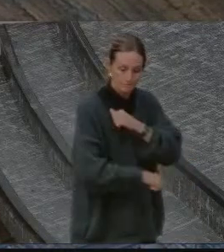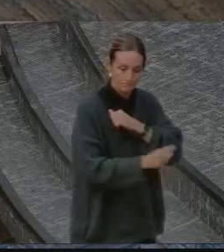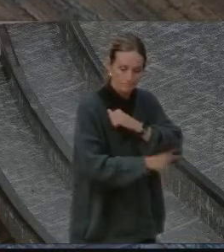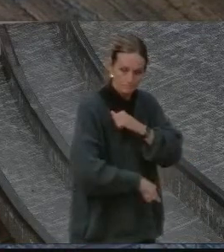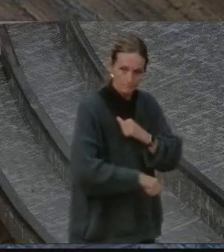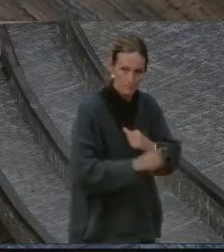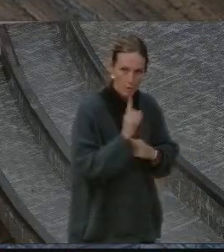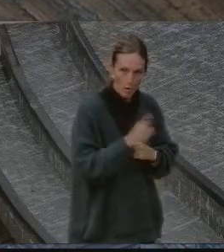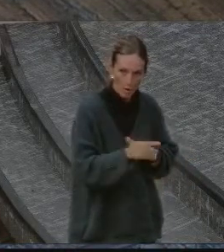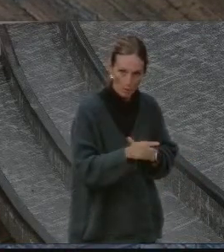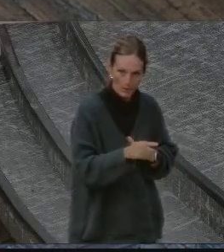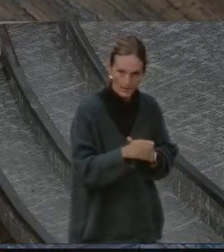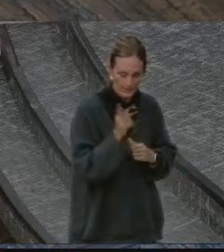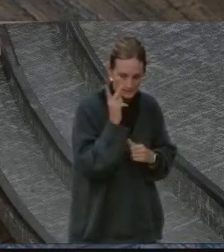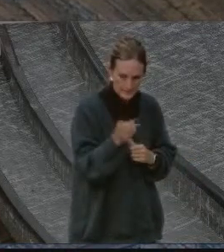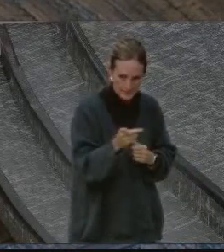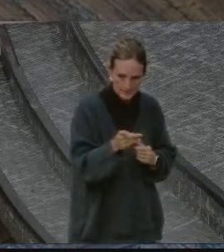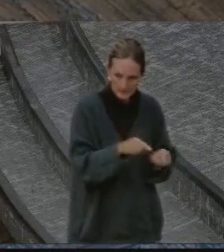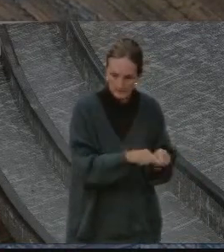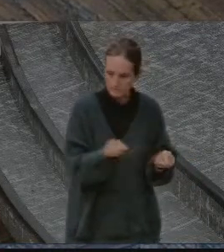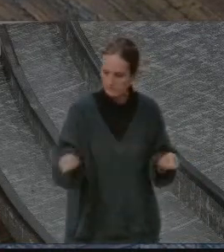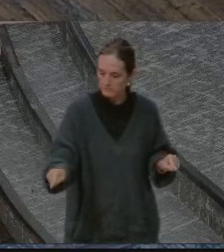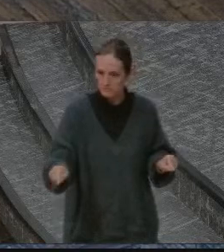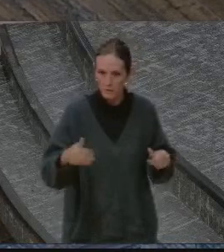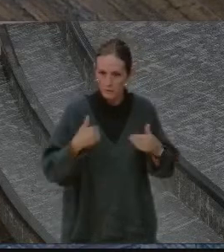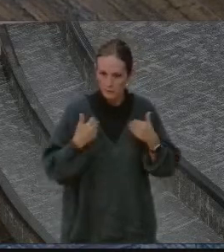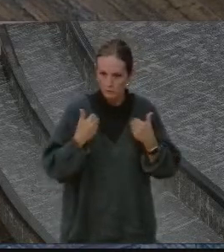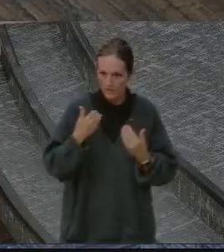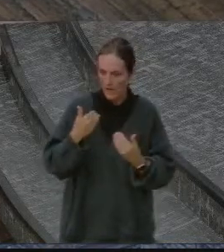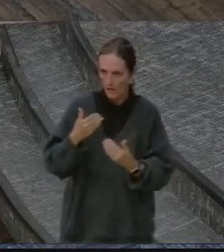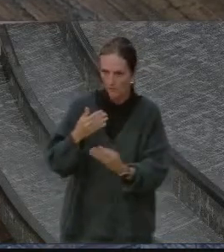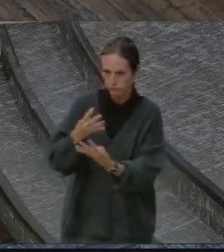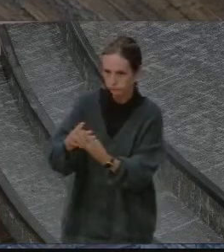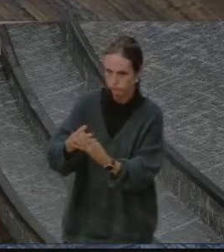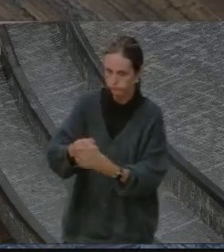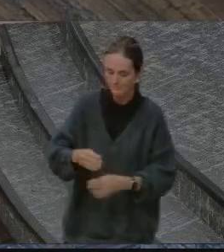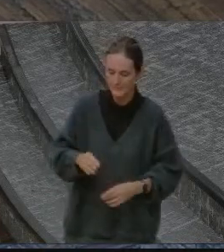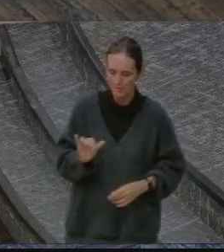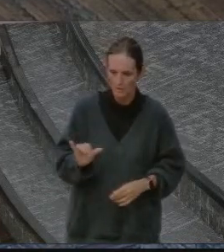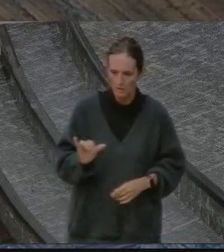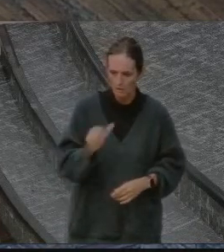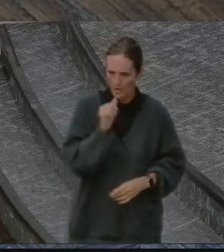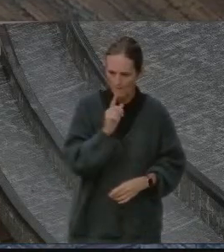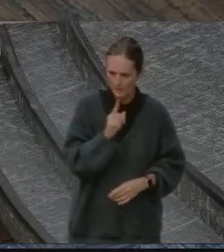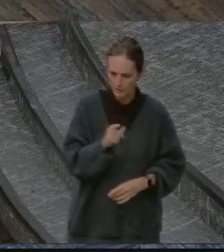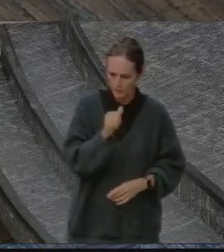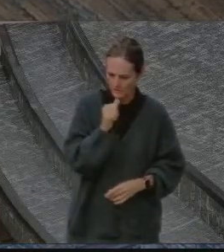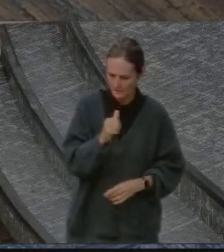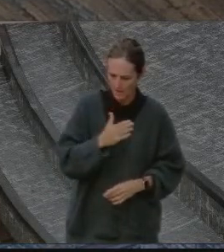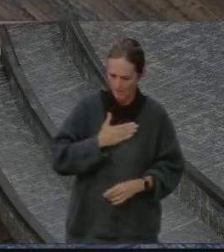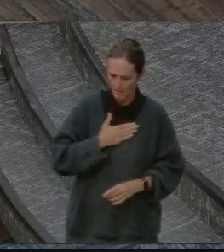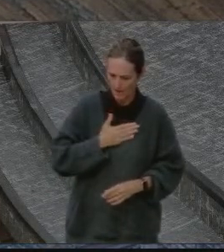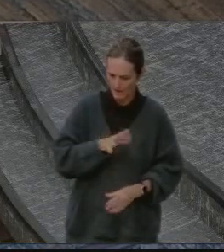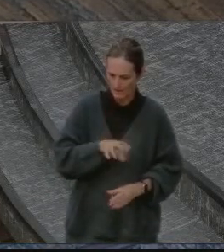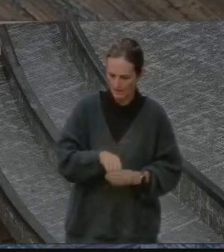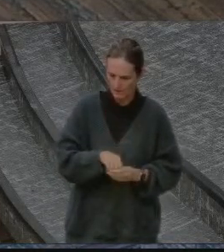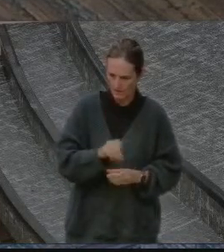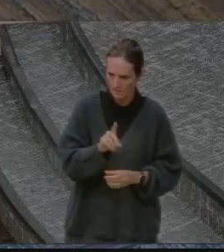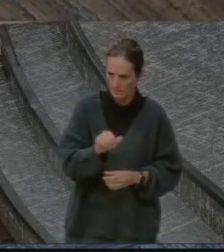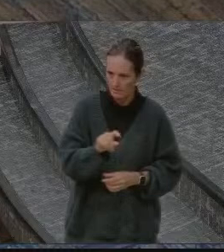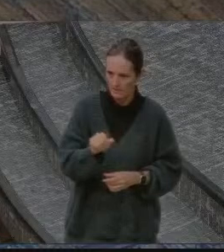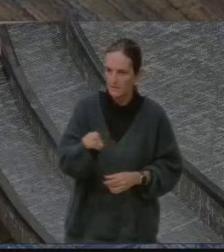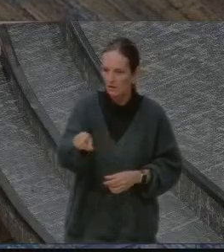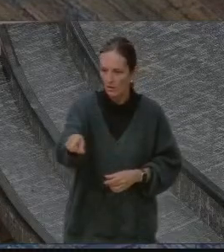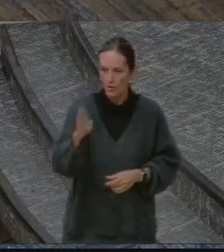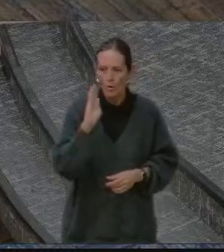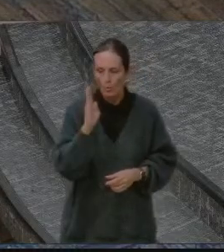juvenile court, I am not quite sure. That's not in my data. Okay. But what I can Dr. tell, Watley said she'll answer